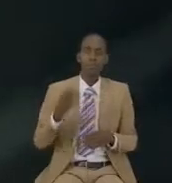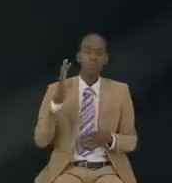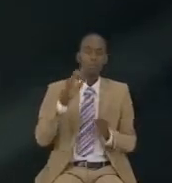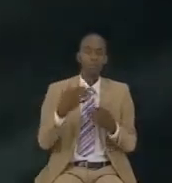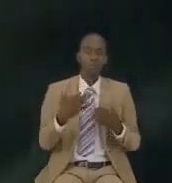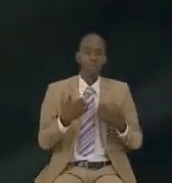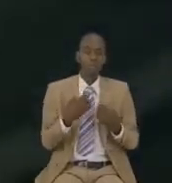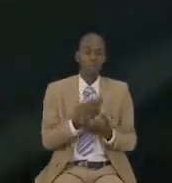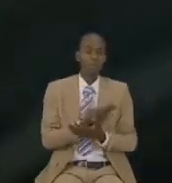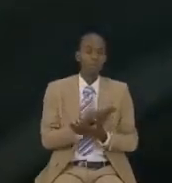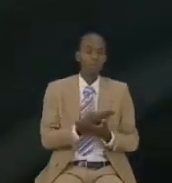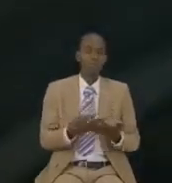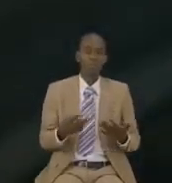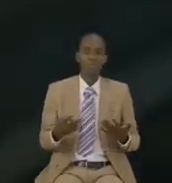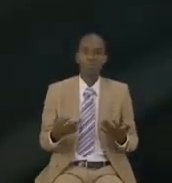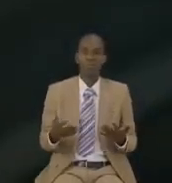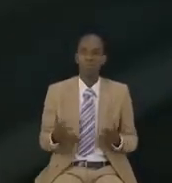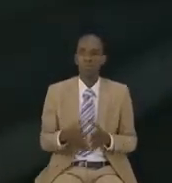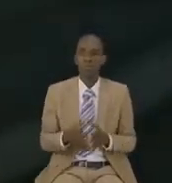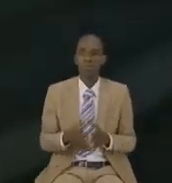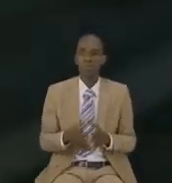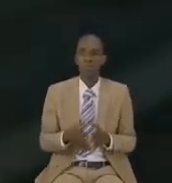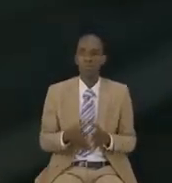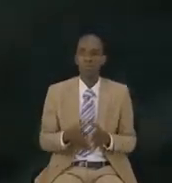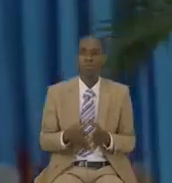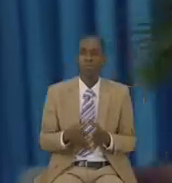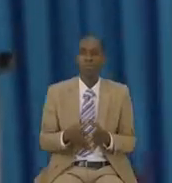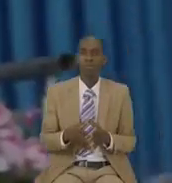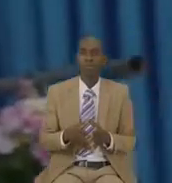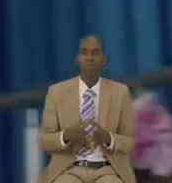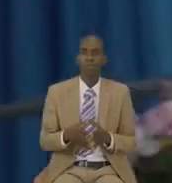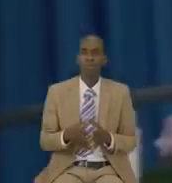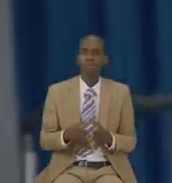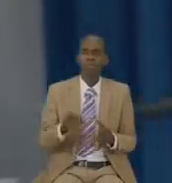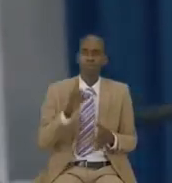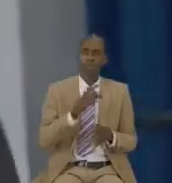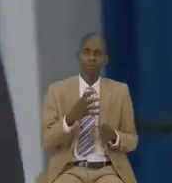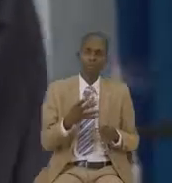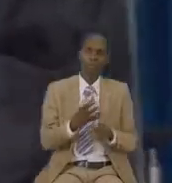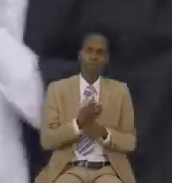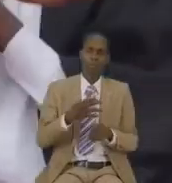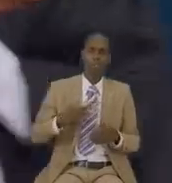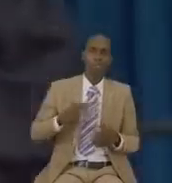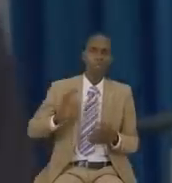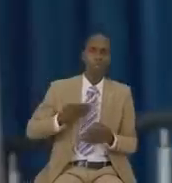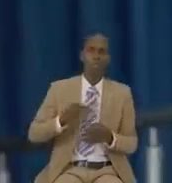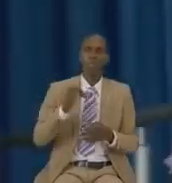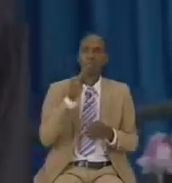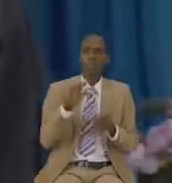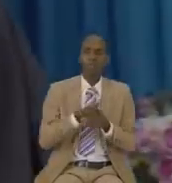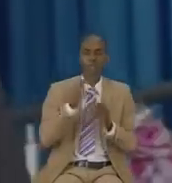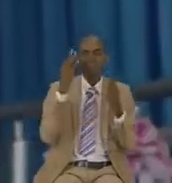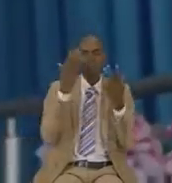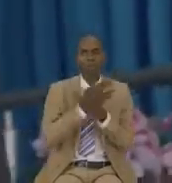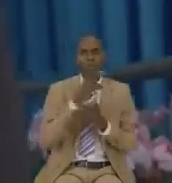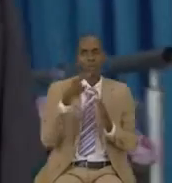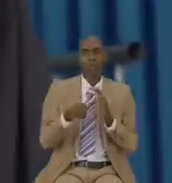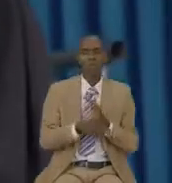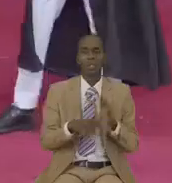failure, frustrations are now your companions. The womb of my soul is full of darkness, and all my light is dimmed out of